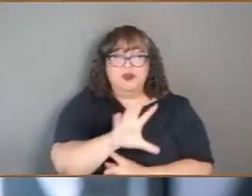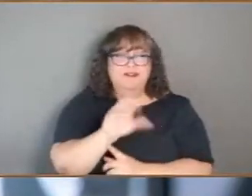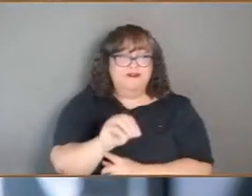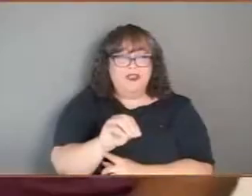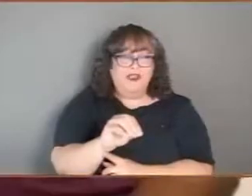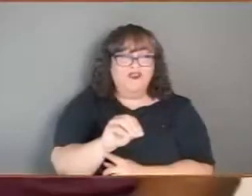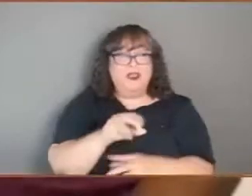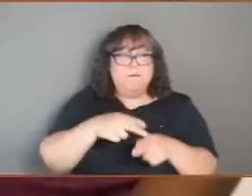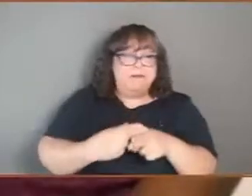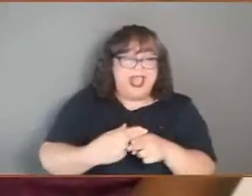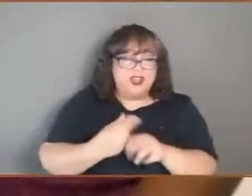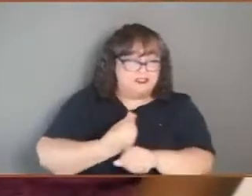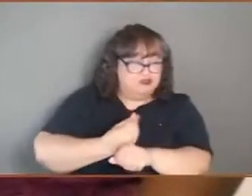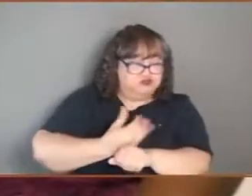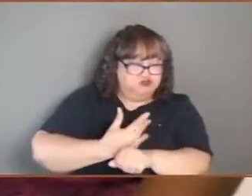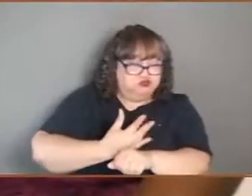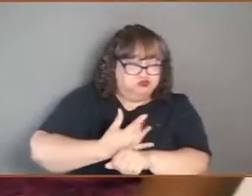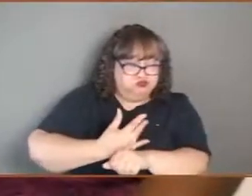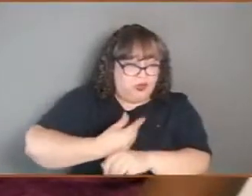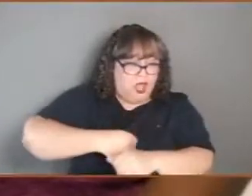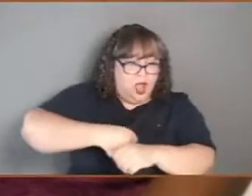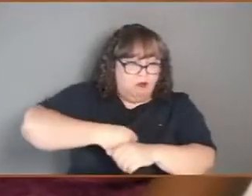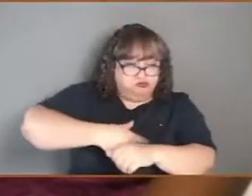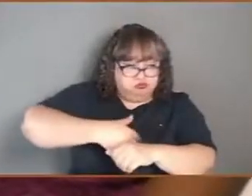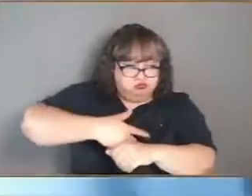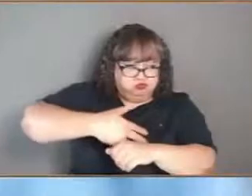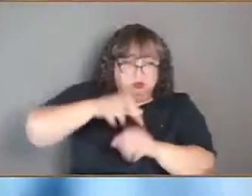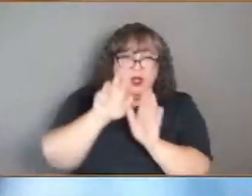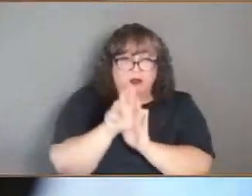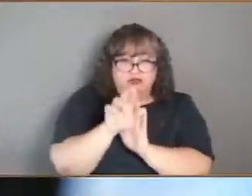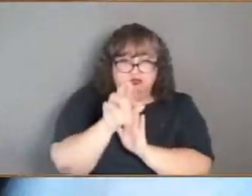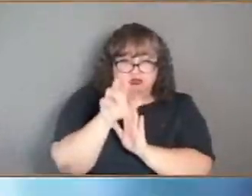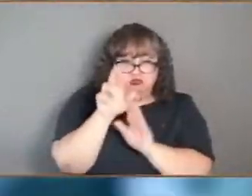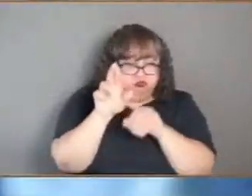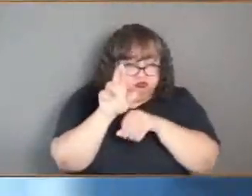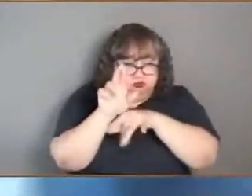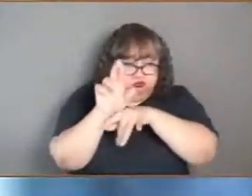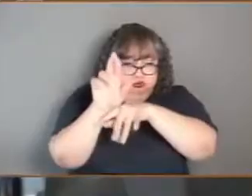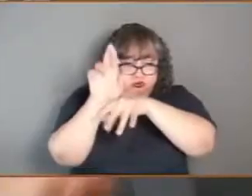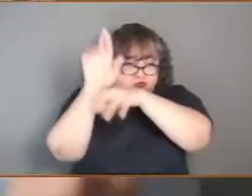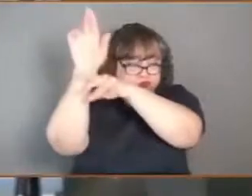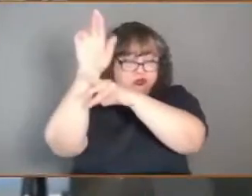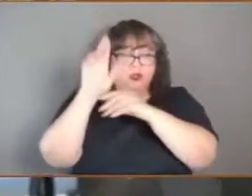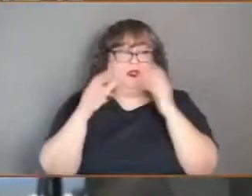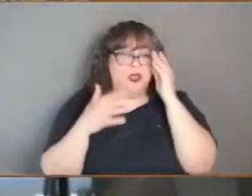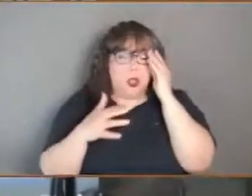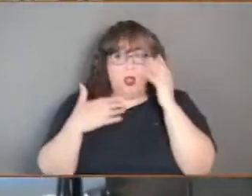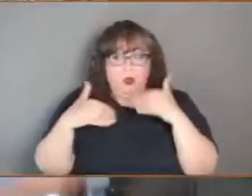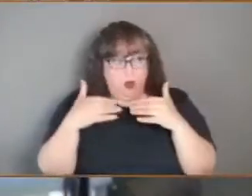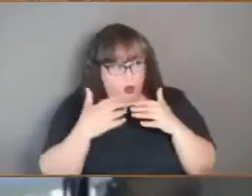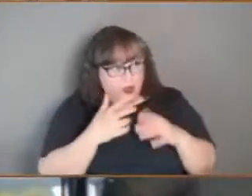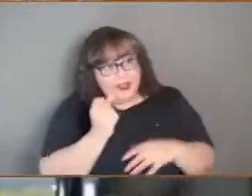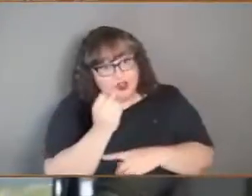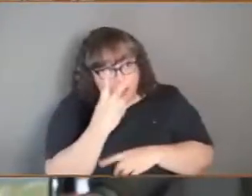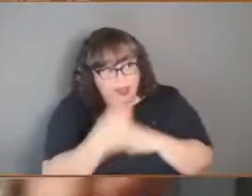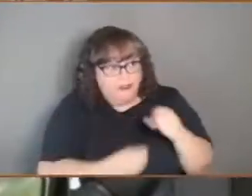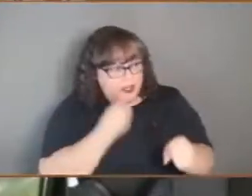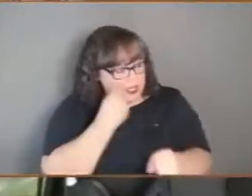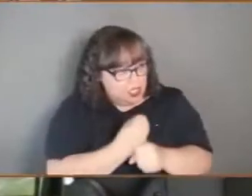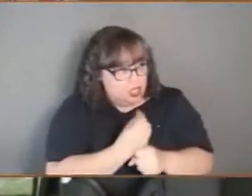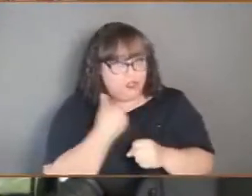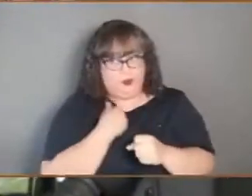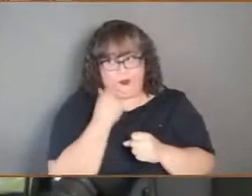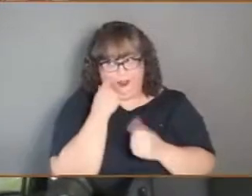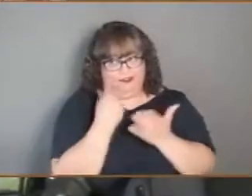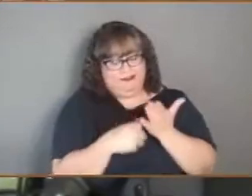on its journey. And then we're on our way. I mean, it's a 12-year-long journey, and we were just talking about this on the way up. Yeah. It's super exciting, obviously, a long mission ahead, a lot of